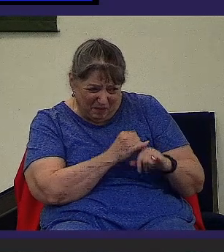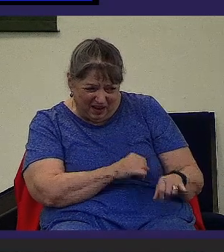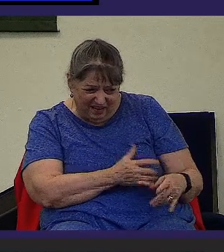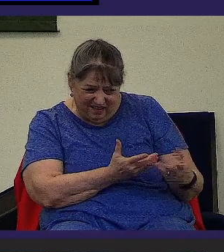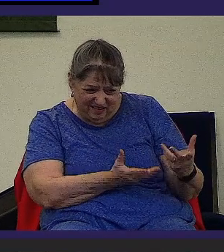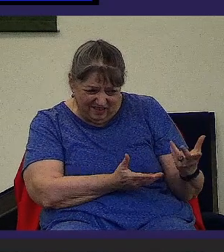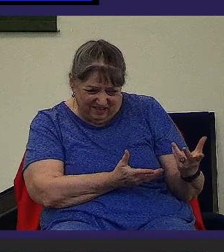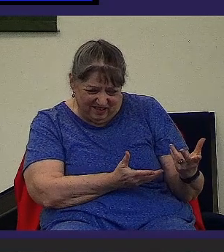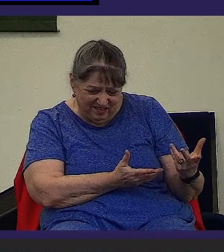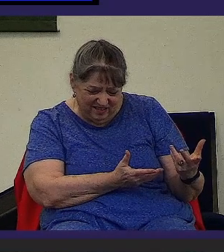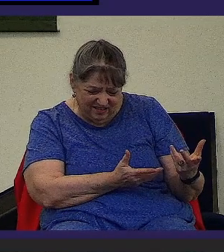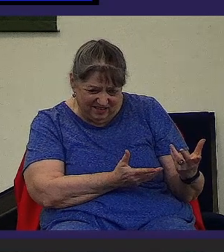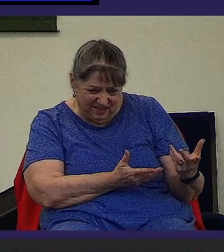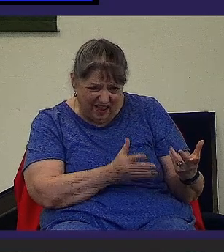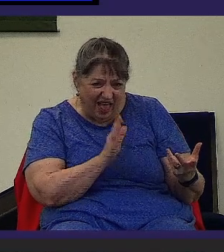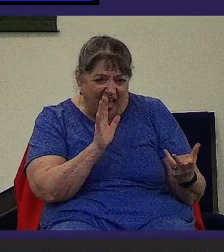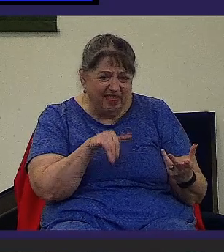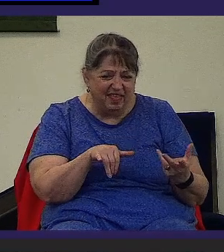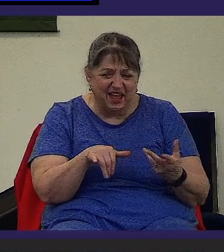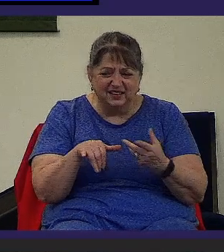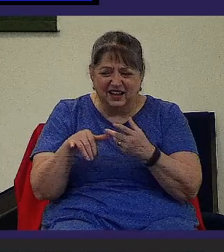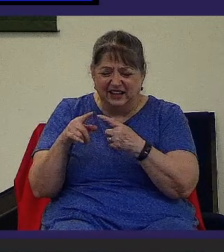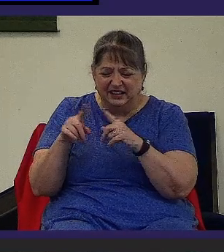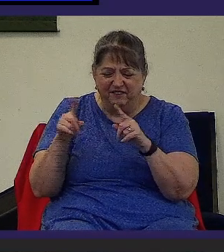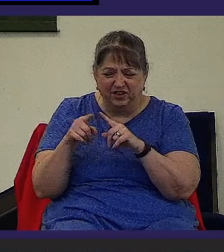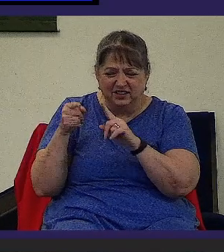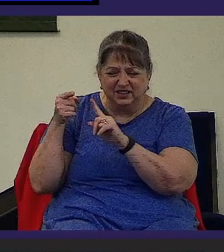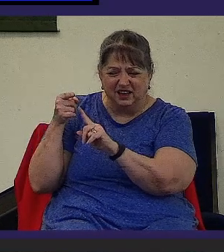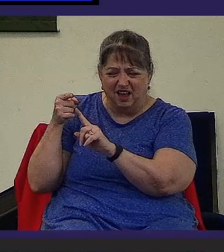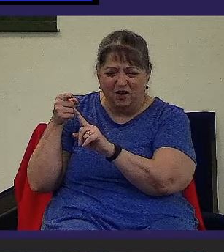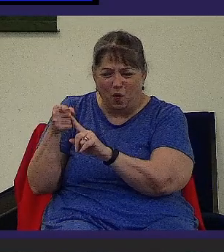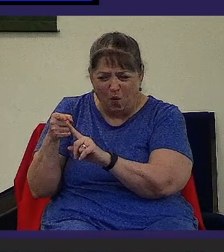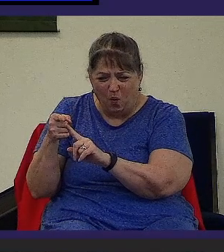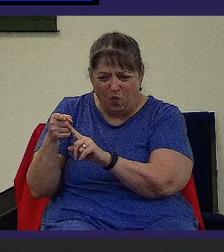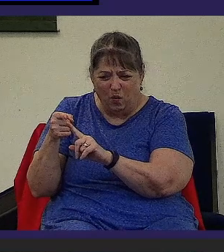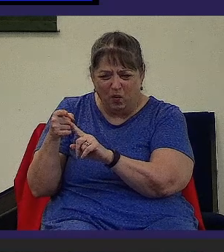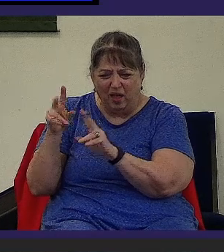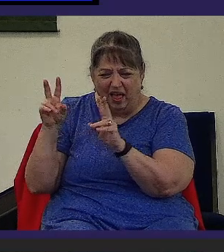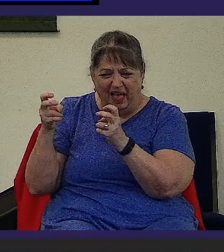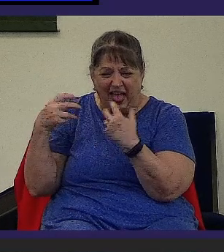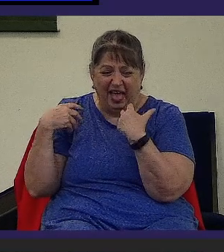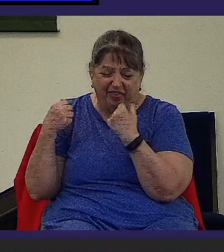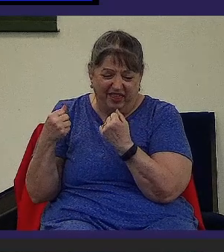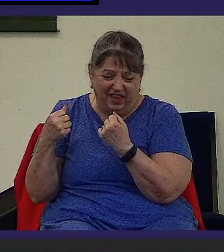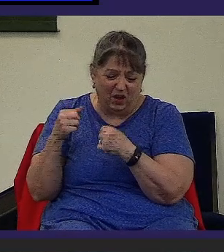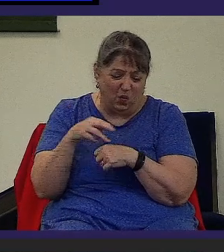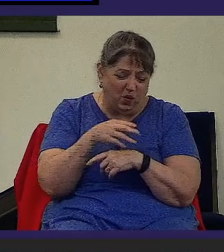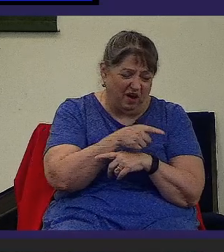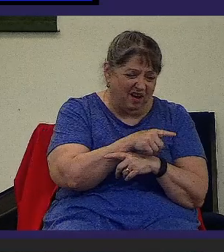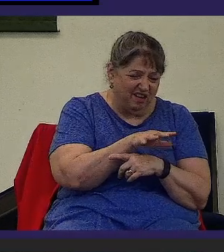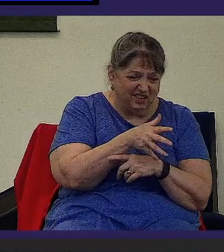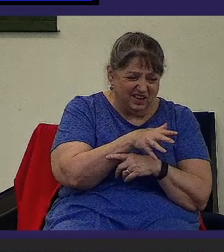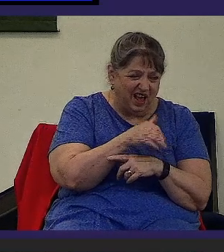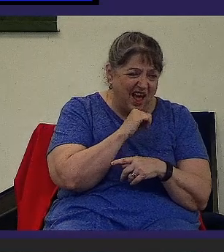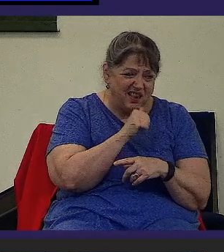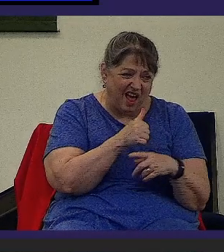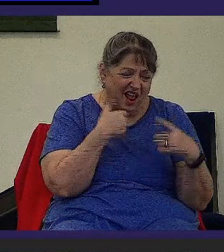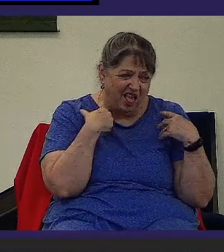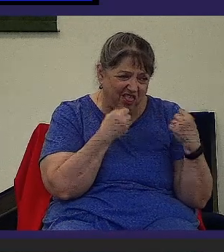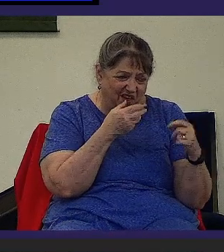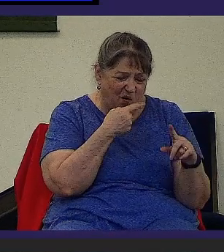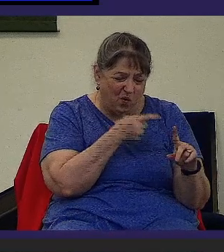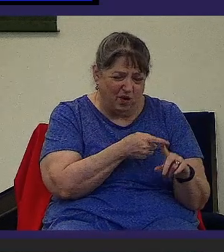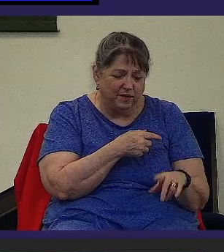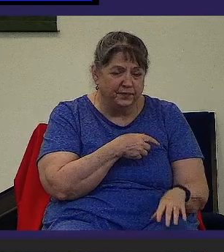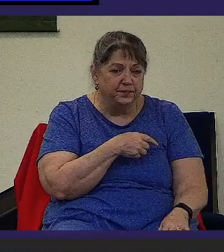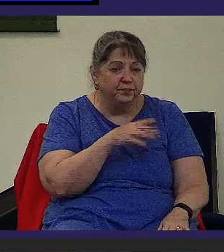that's the difference between a healthy and an unhealthy goal and then lastly so yourself your people are people and then